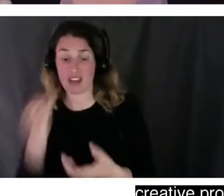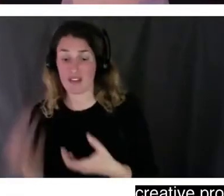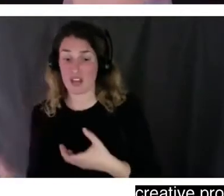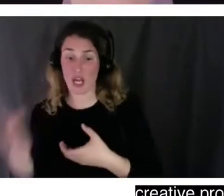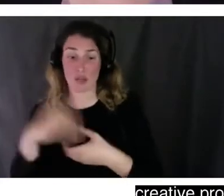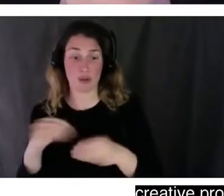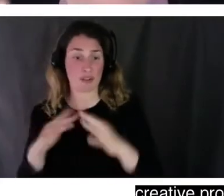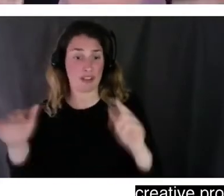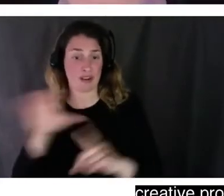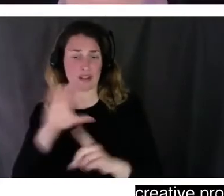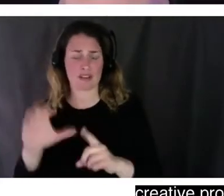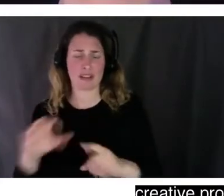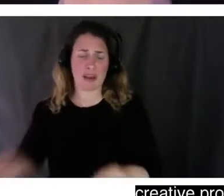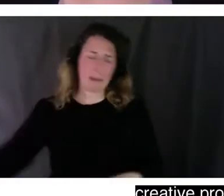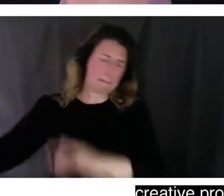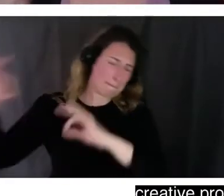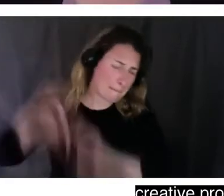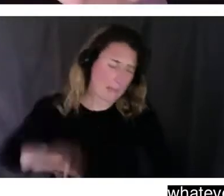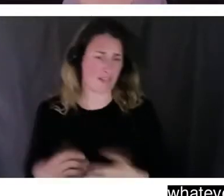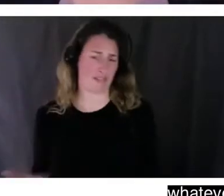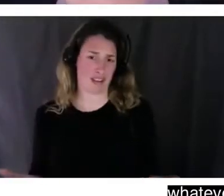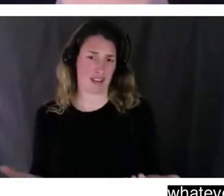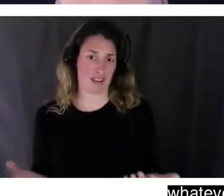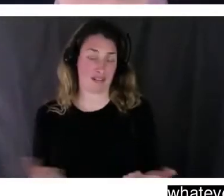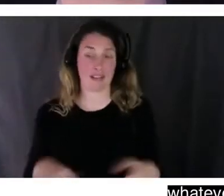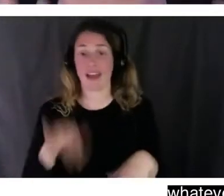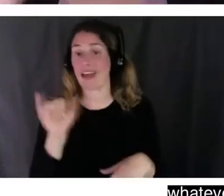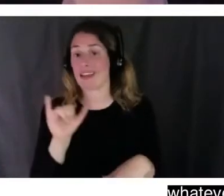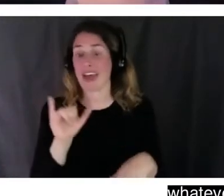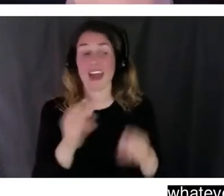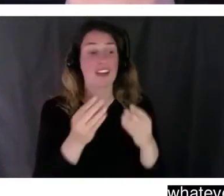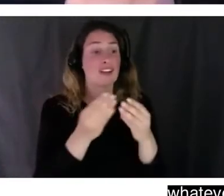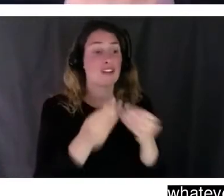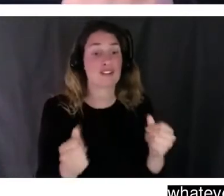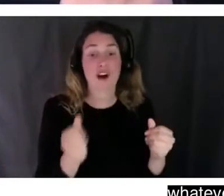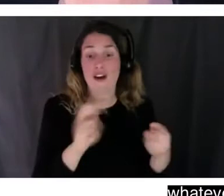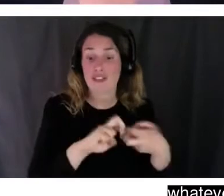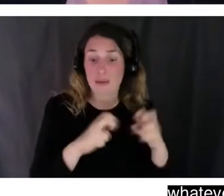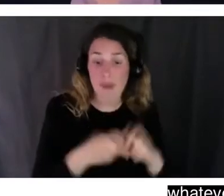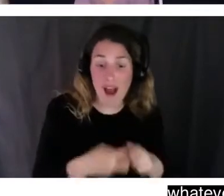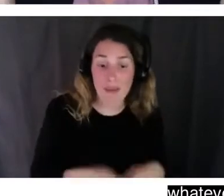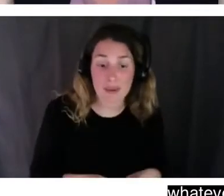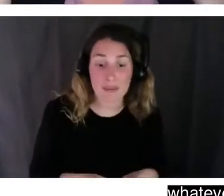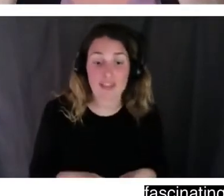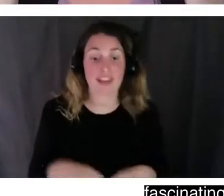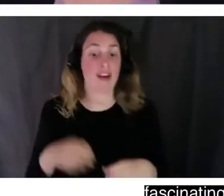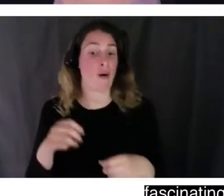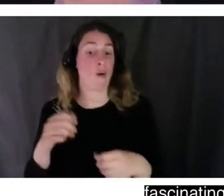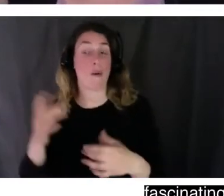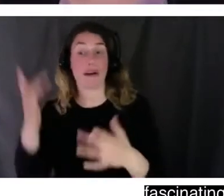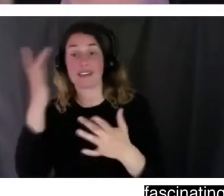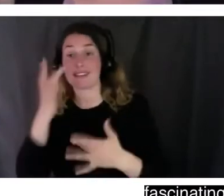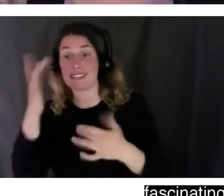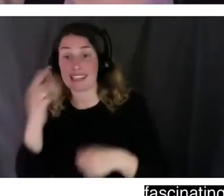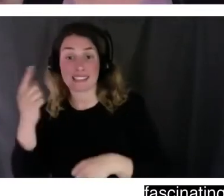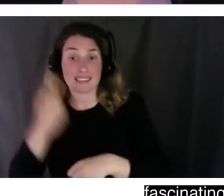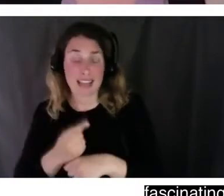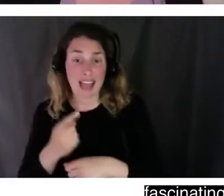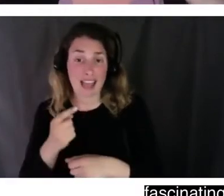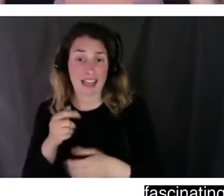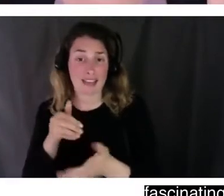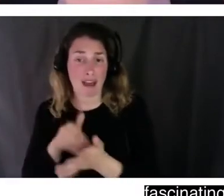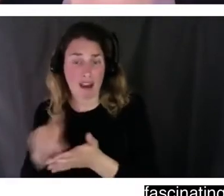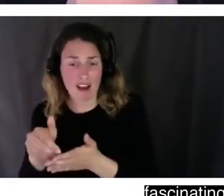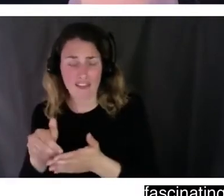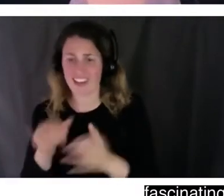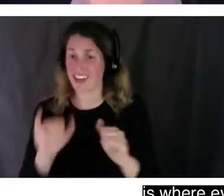us. The creative problem solving, the less sick days, whatever it is, gratefulness. But what's fascinating to me is